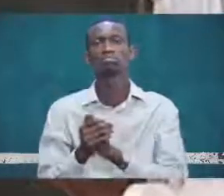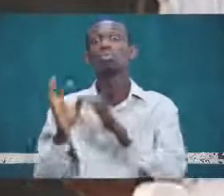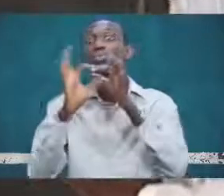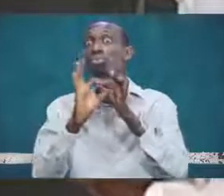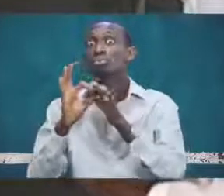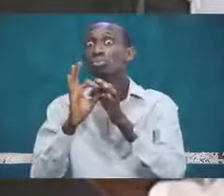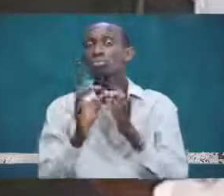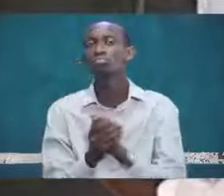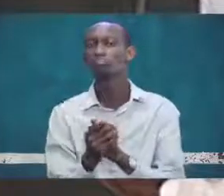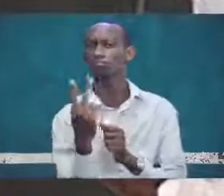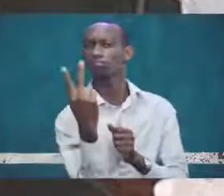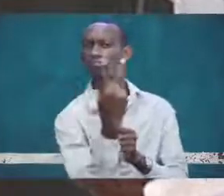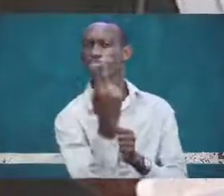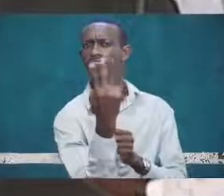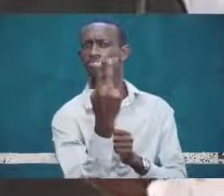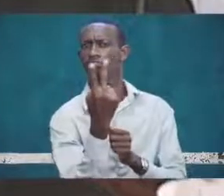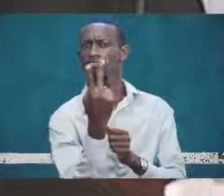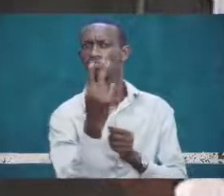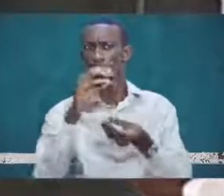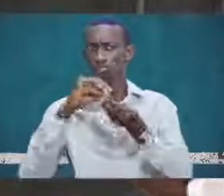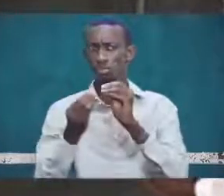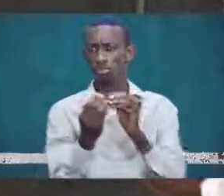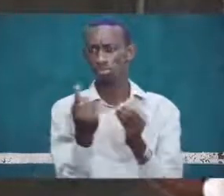the two amounts.